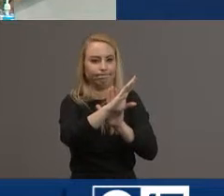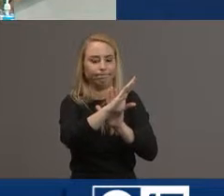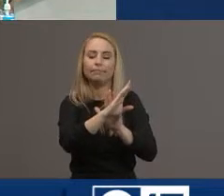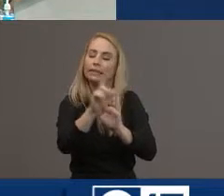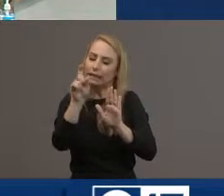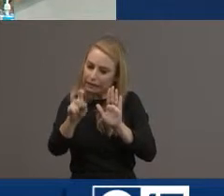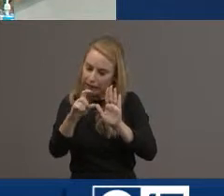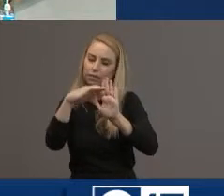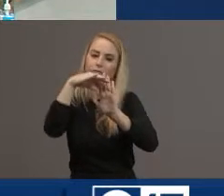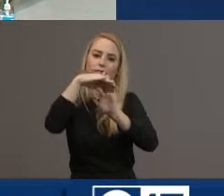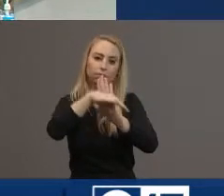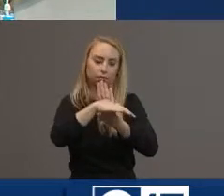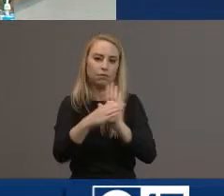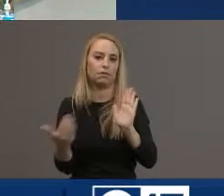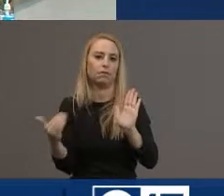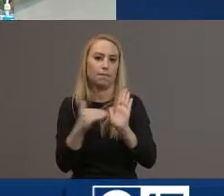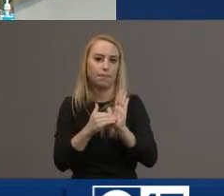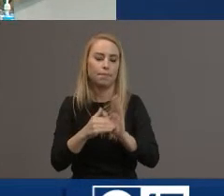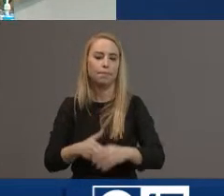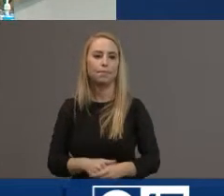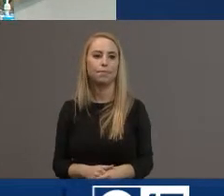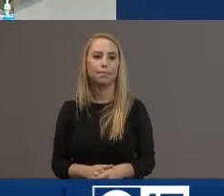trend.